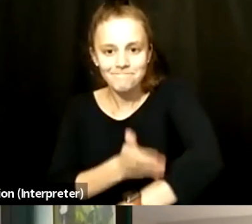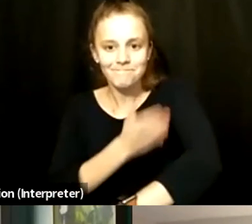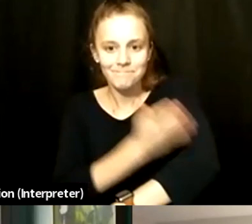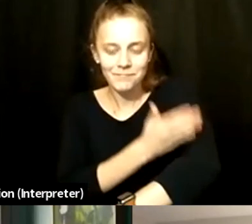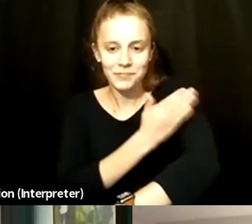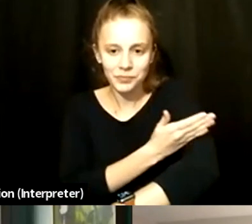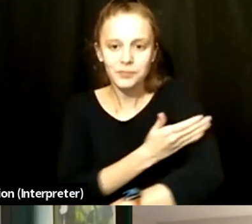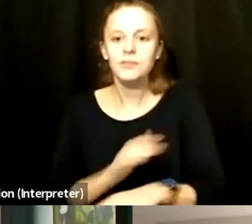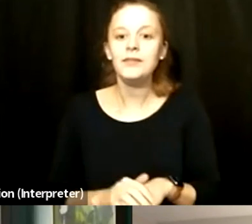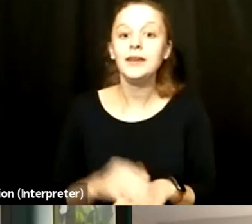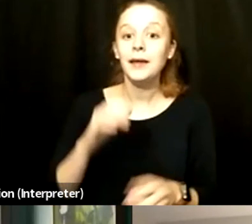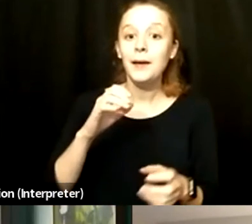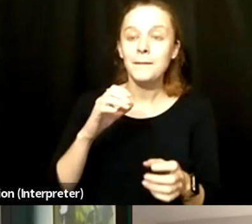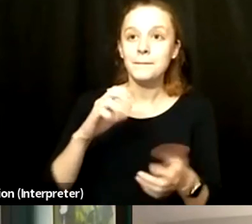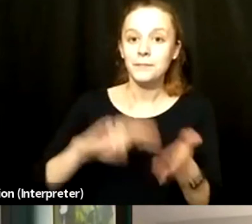decision-making areas, right?